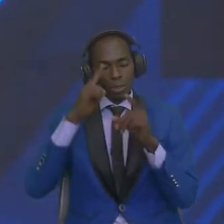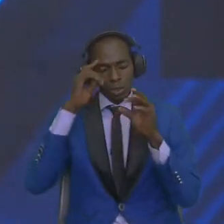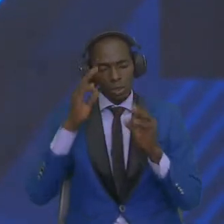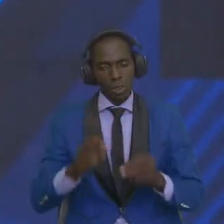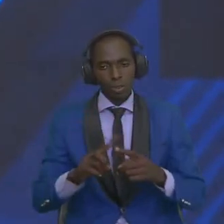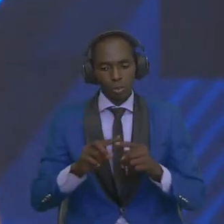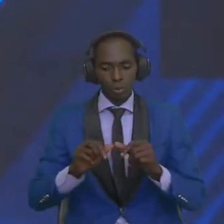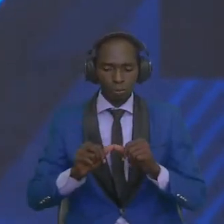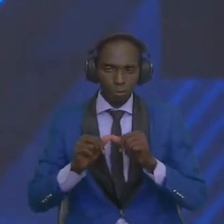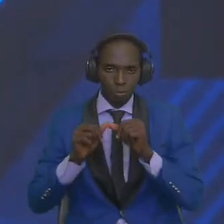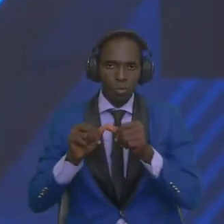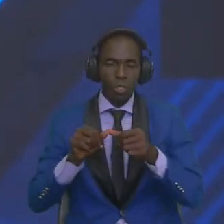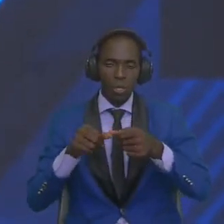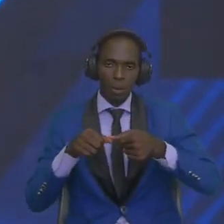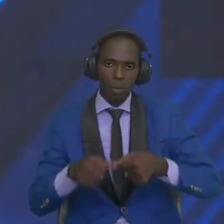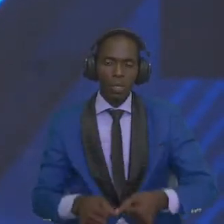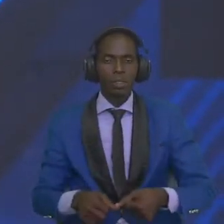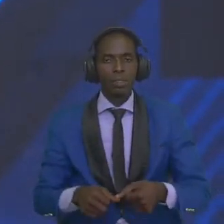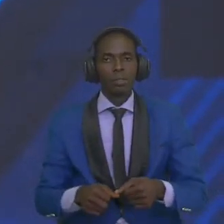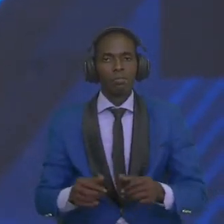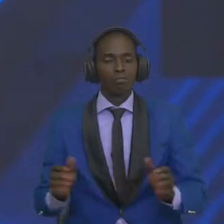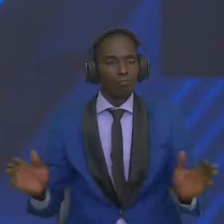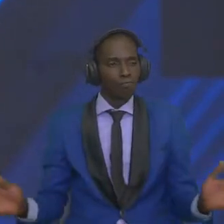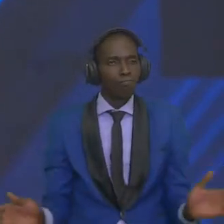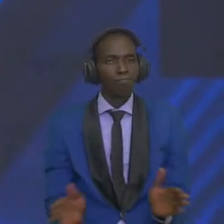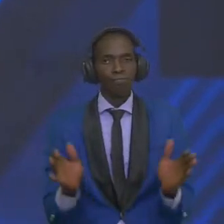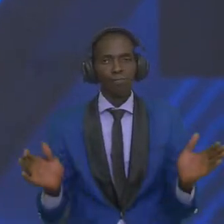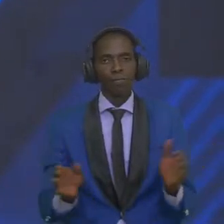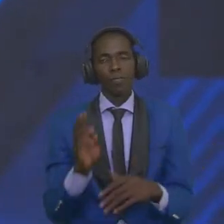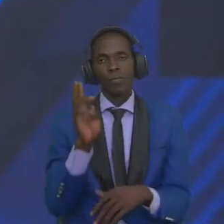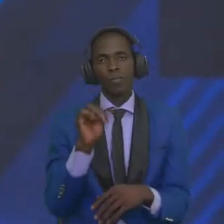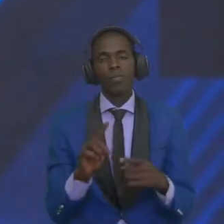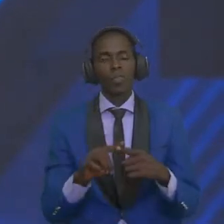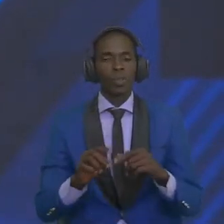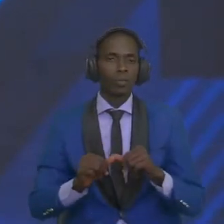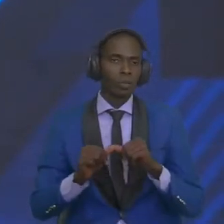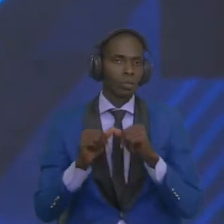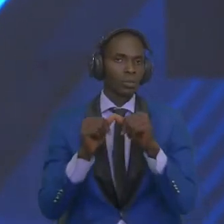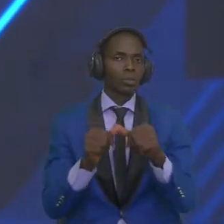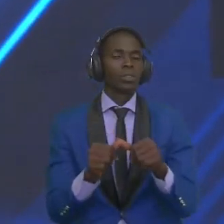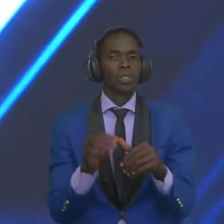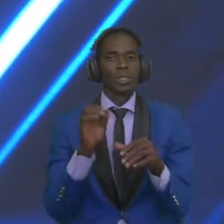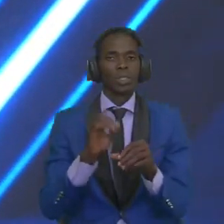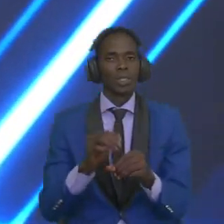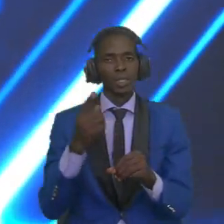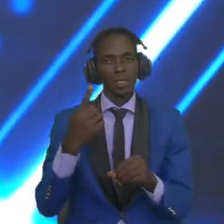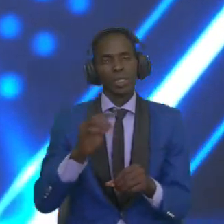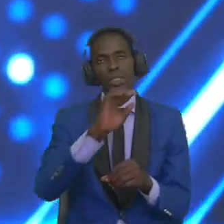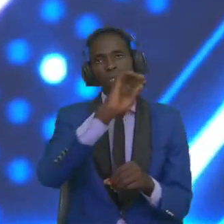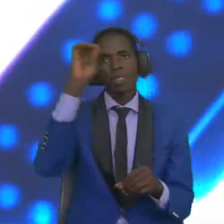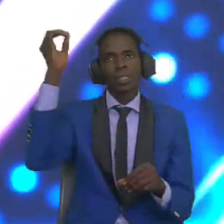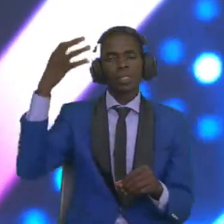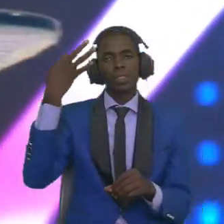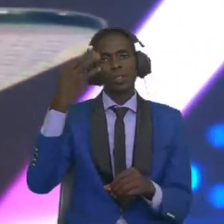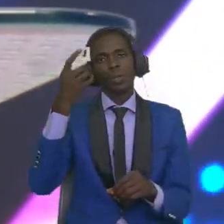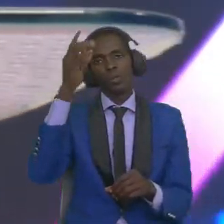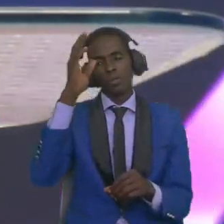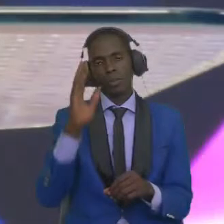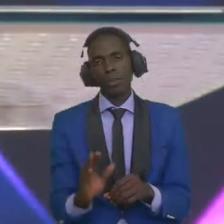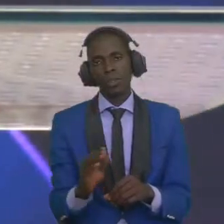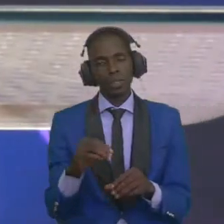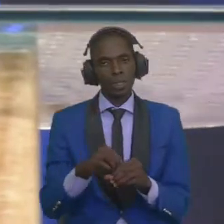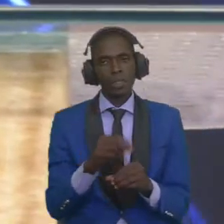abide and to remain. Persuaded them to continue in the grace of God.